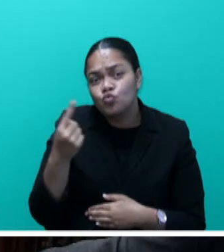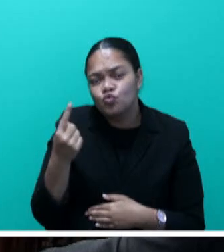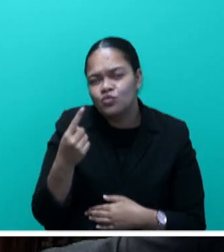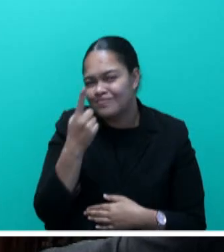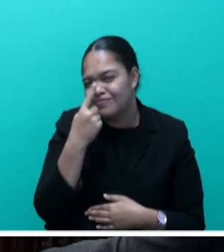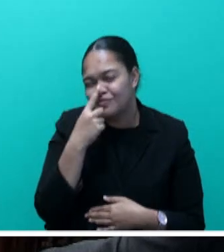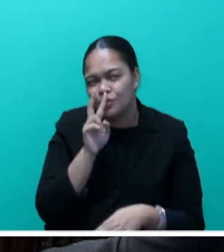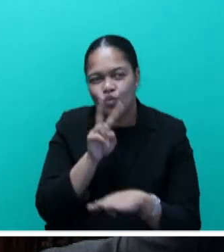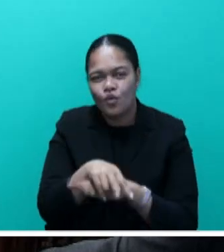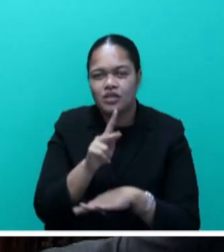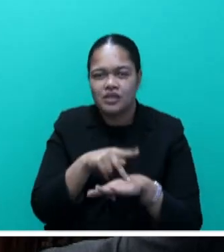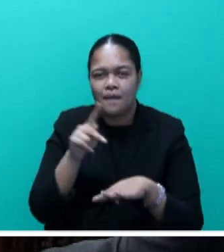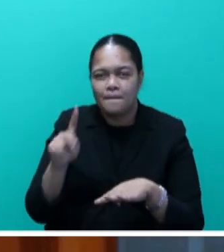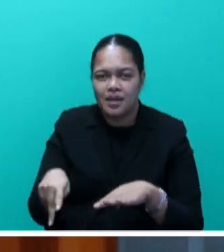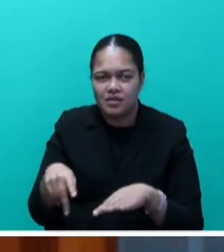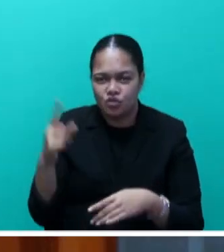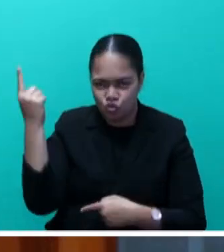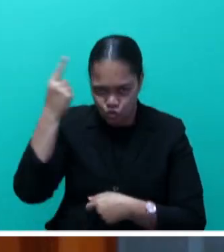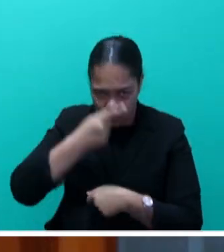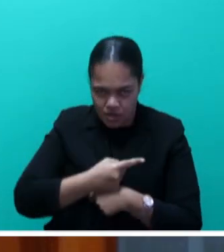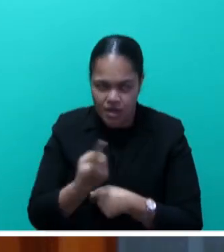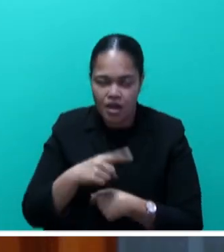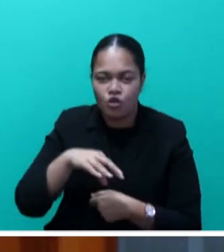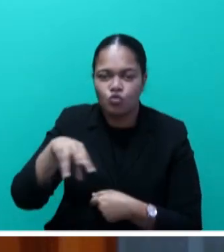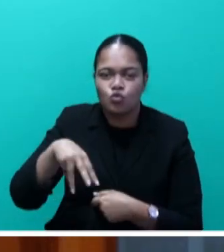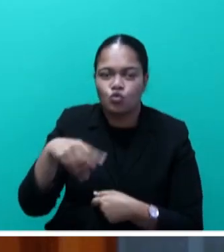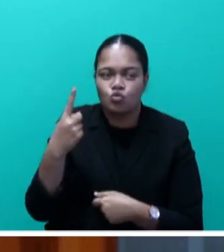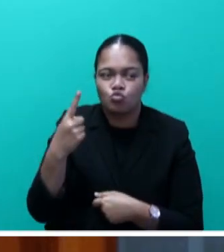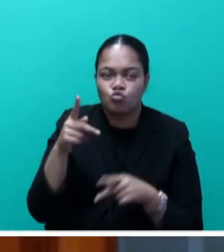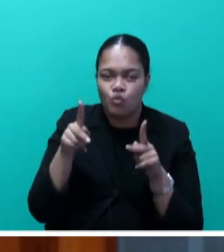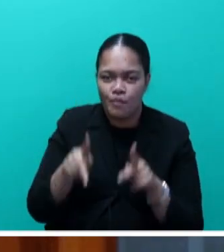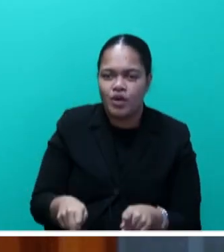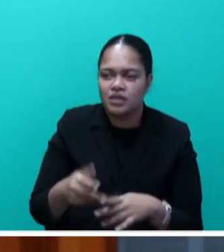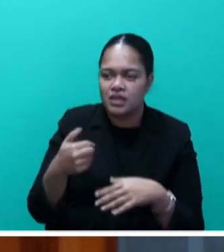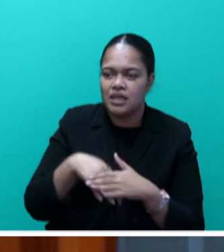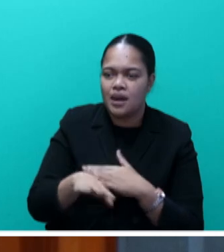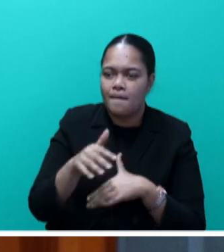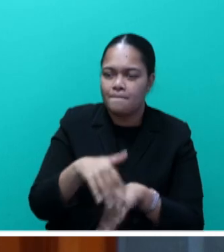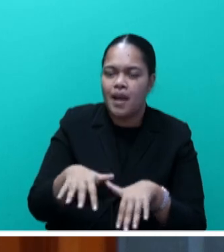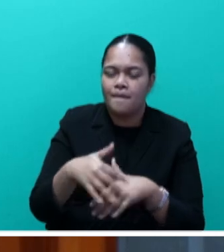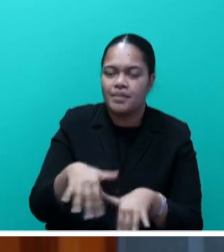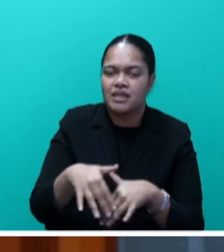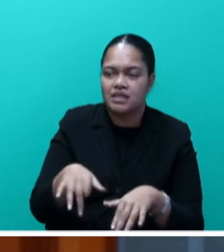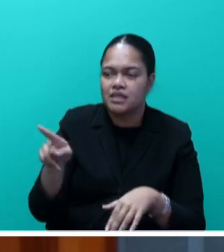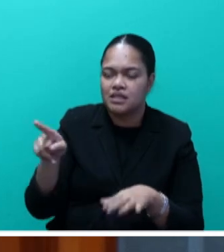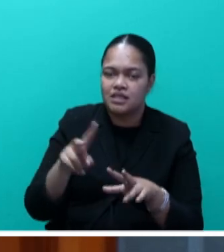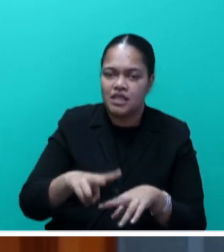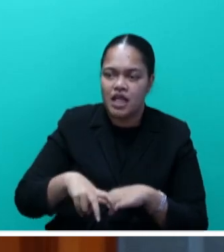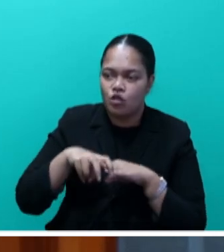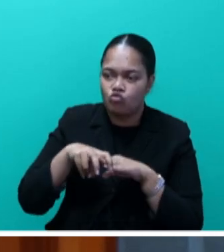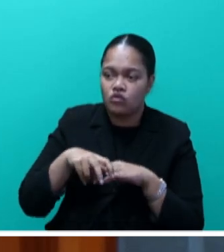to the parliamentary proceedings tonight and to those present today in the public gallery as well. I rise to deliver